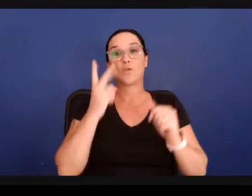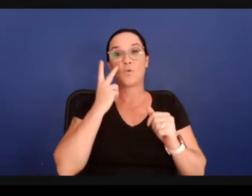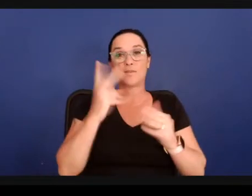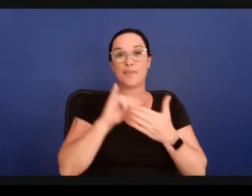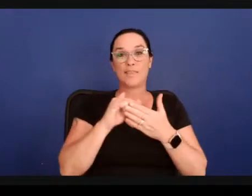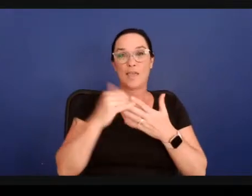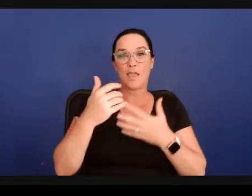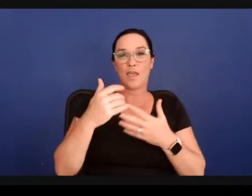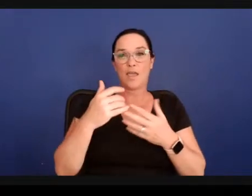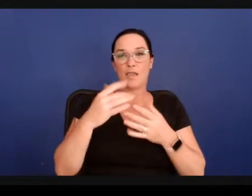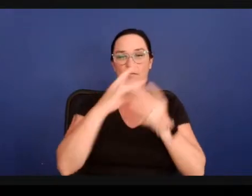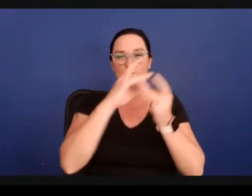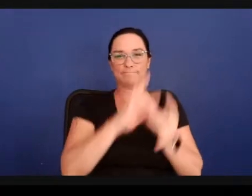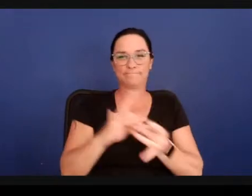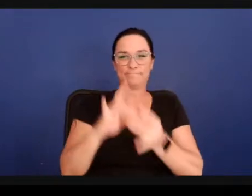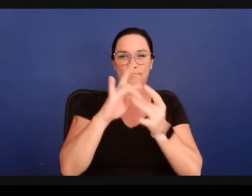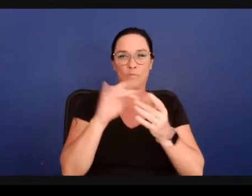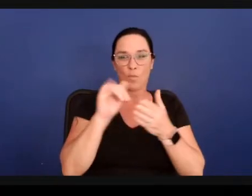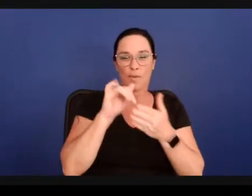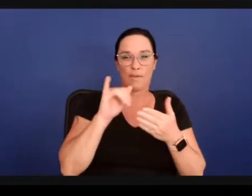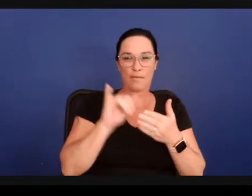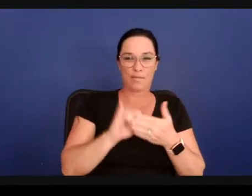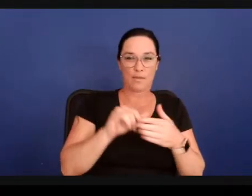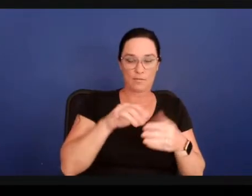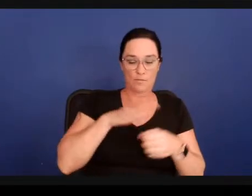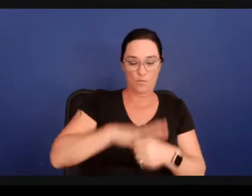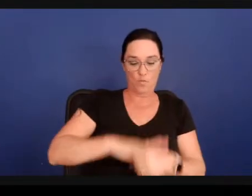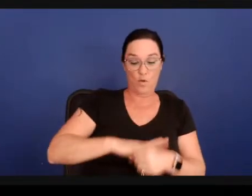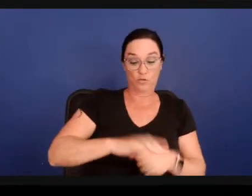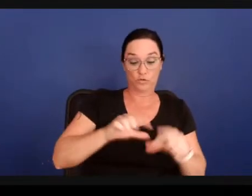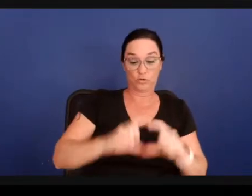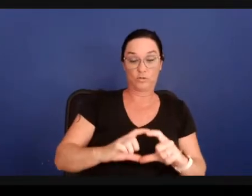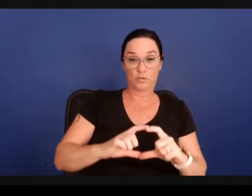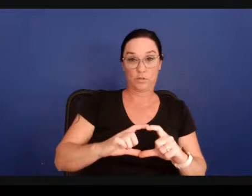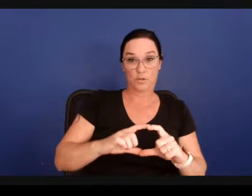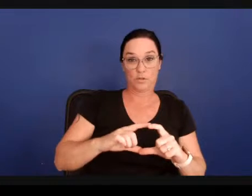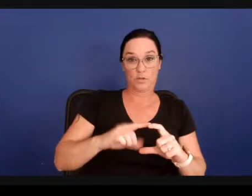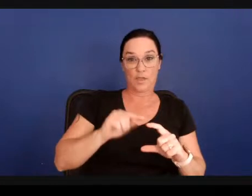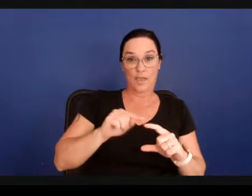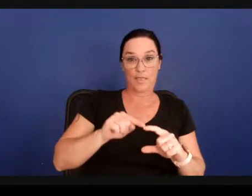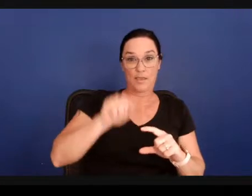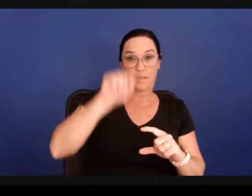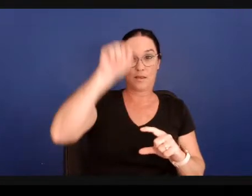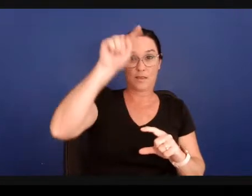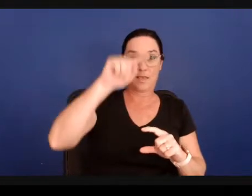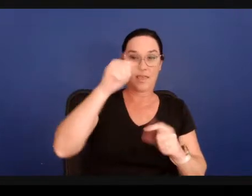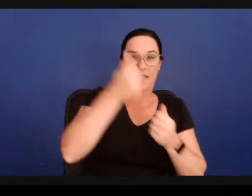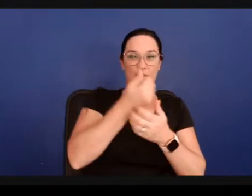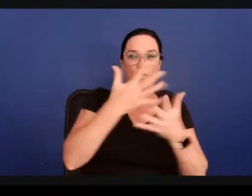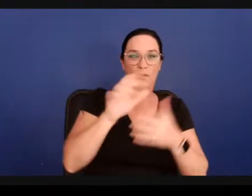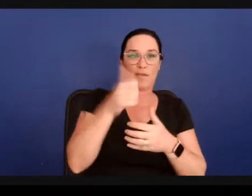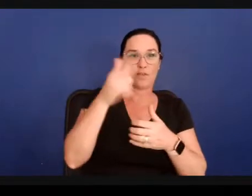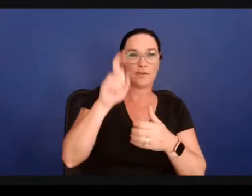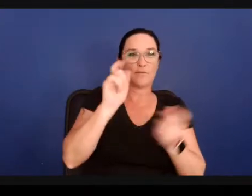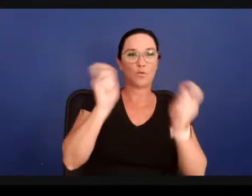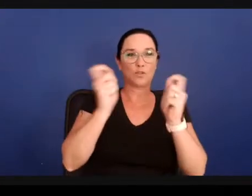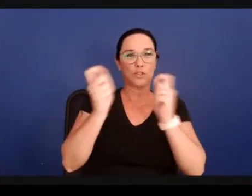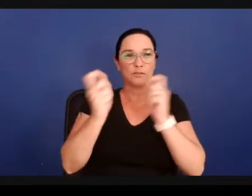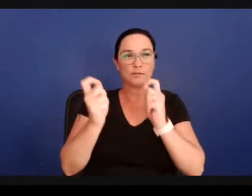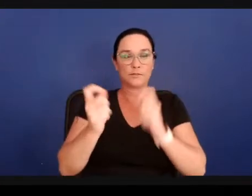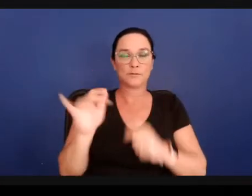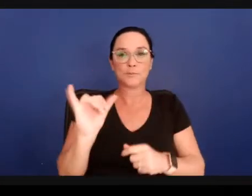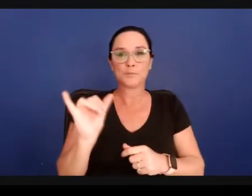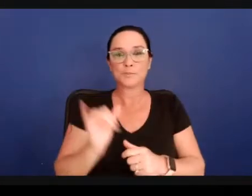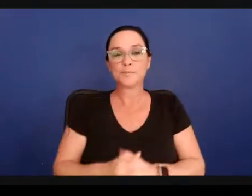this pressure and events happening both between, and we're also getting adjustments in between those here as well. But